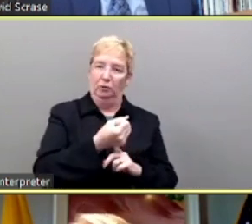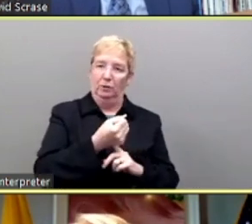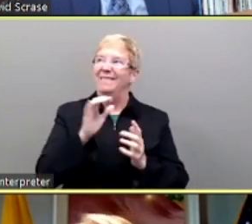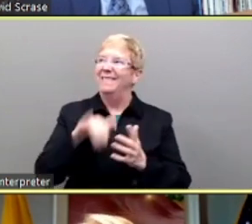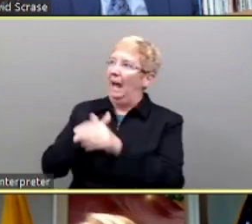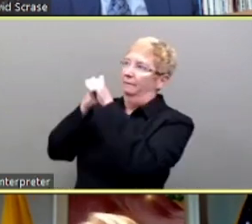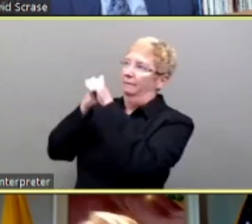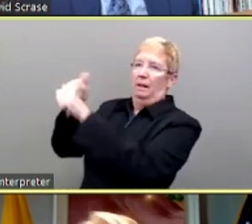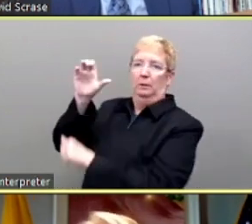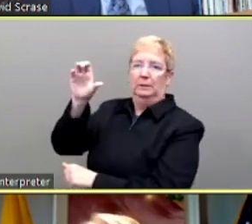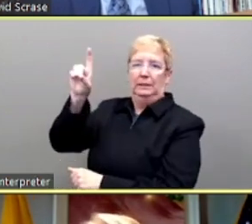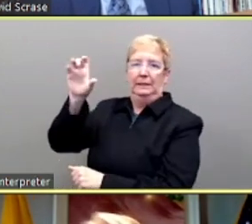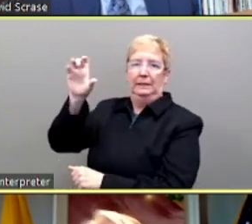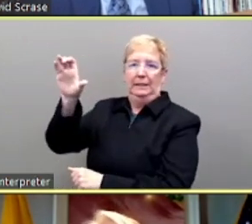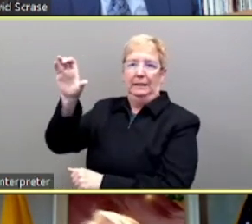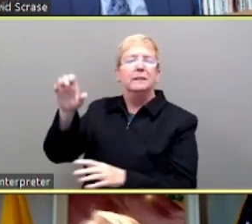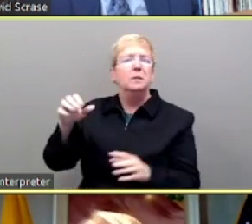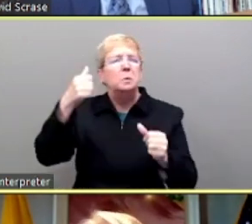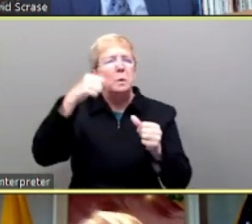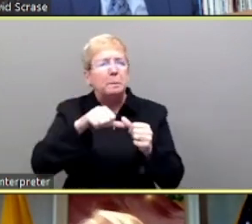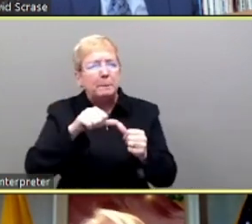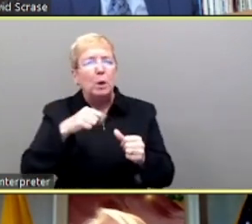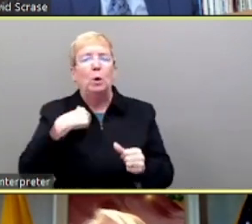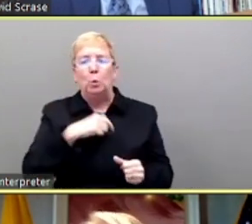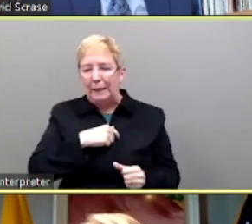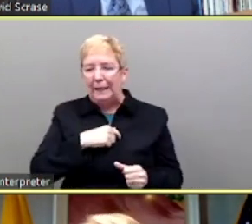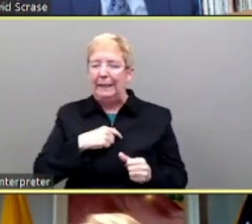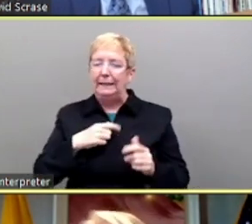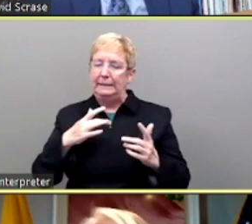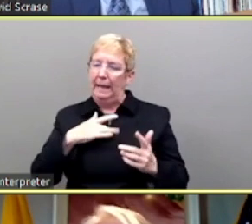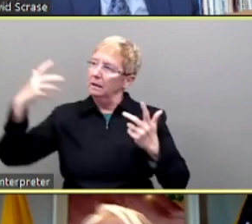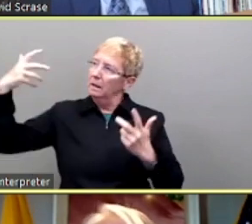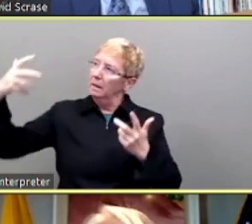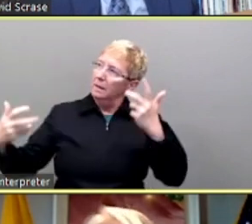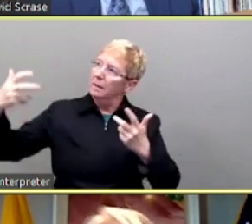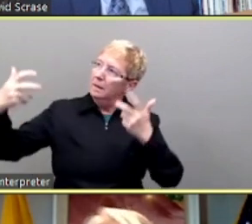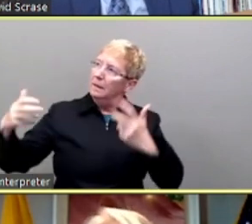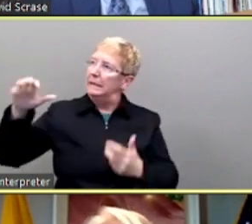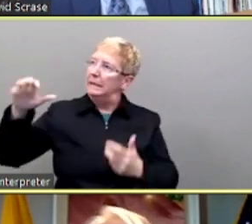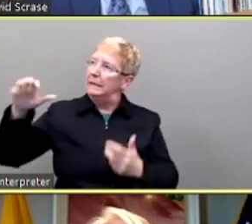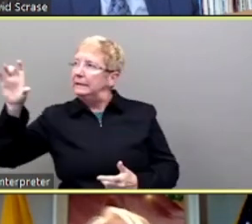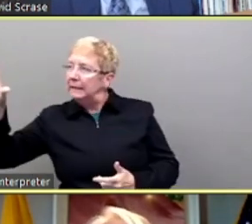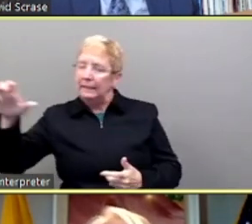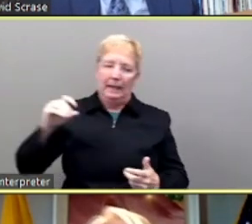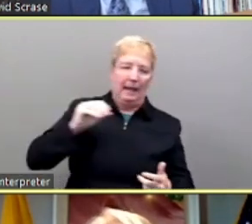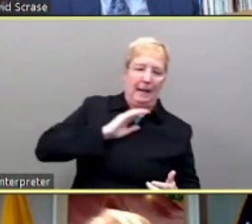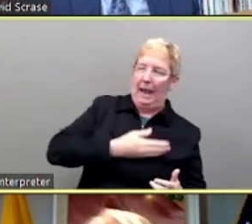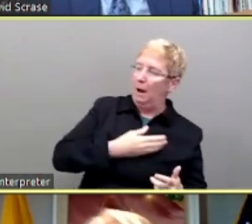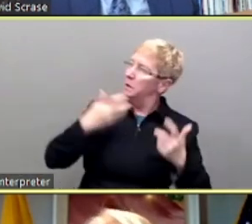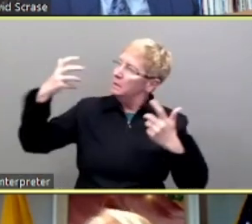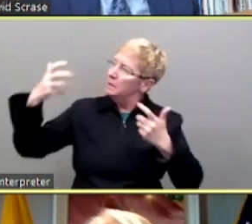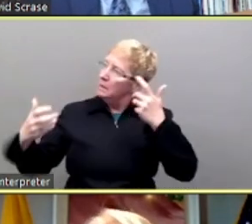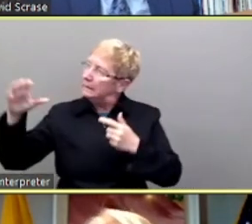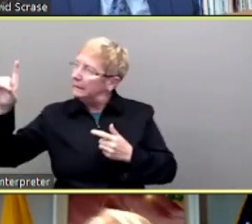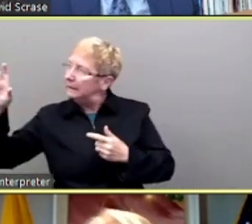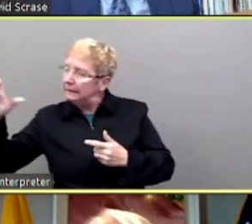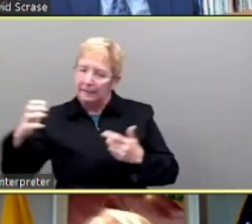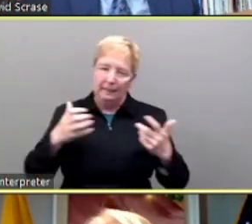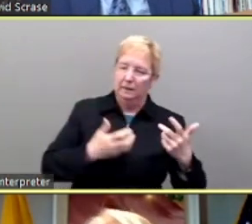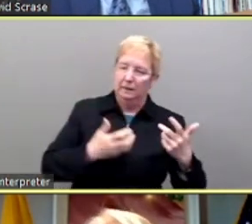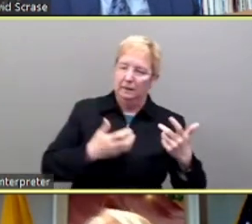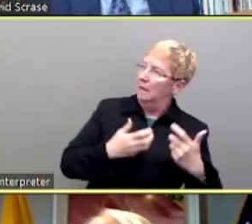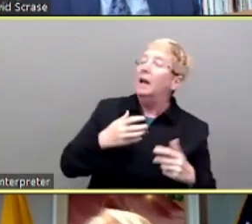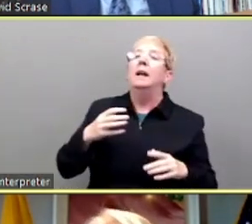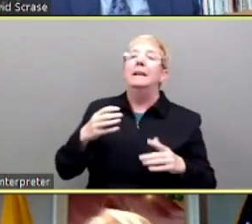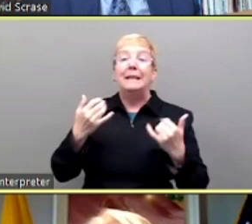remember that we did a hybrid CDC guidance, and particularly now with the surge, we need a universal indoor